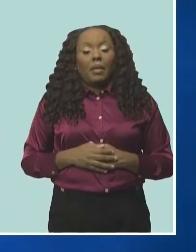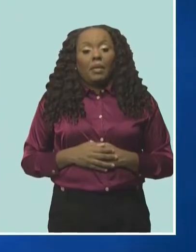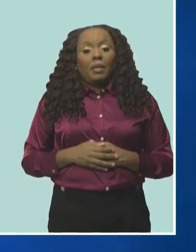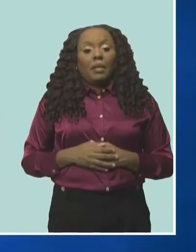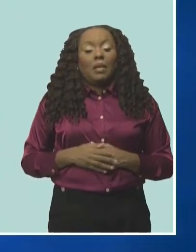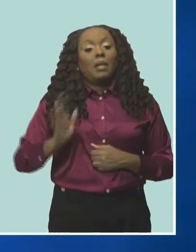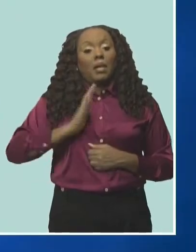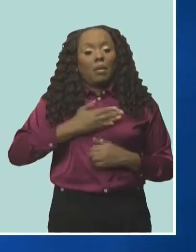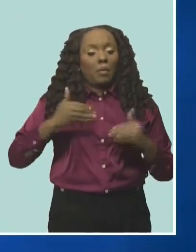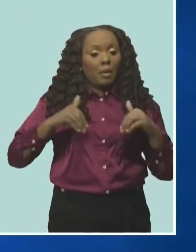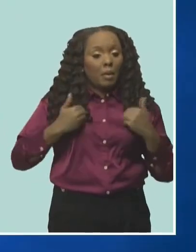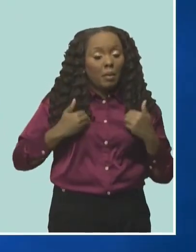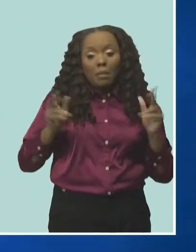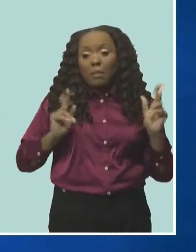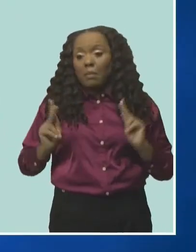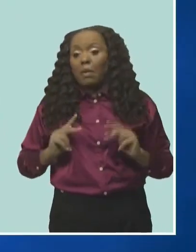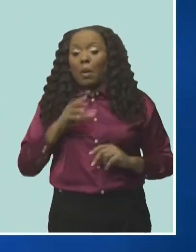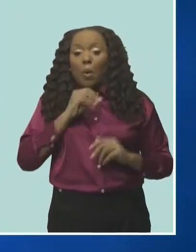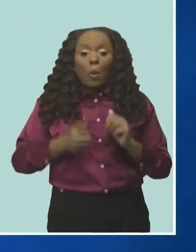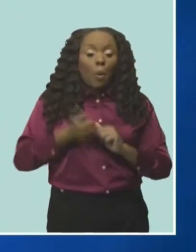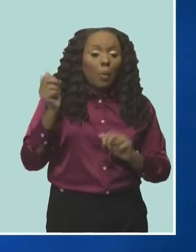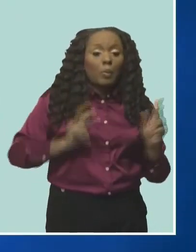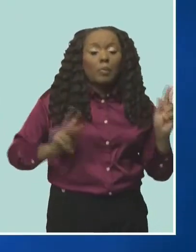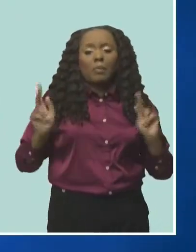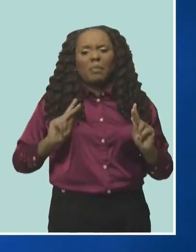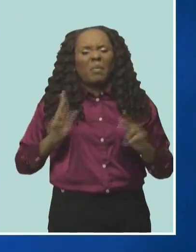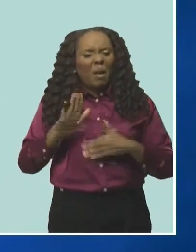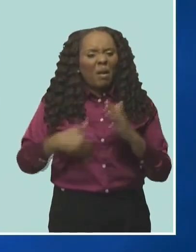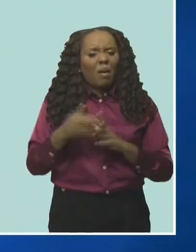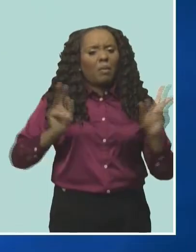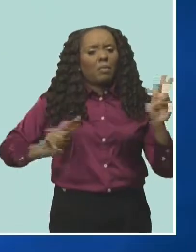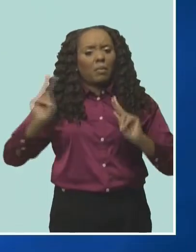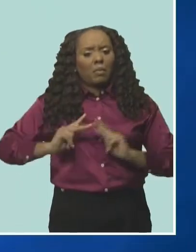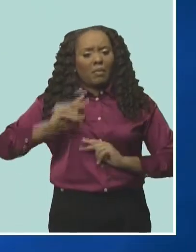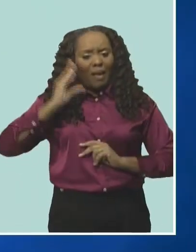young people, but all Barbadians are subject to.